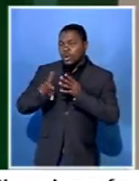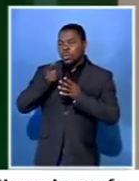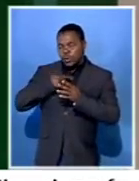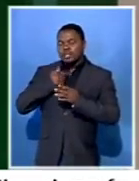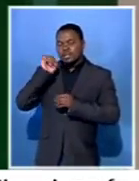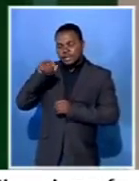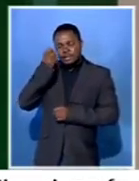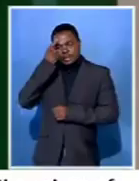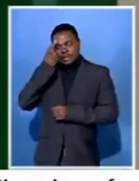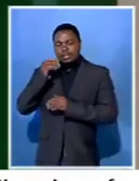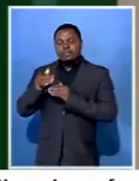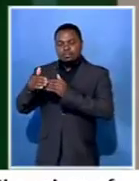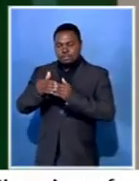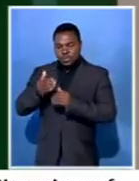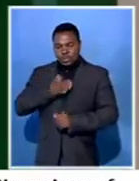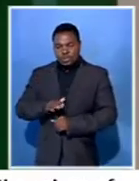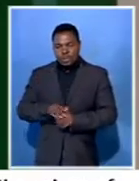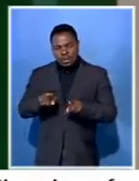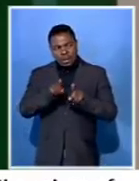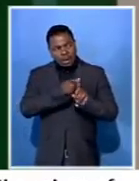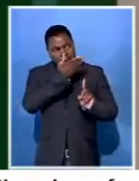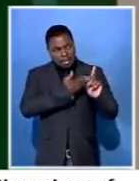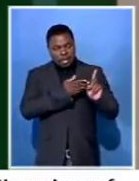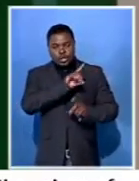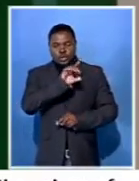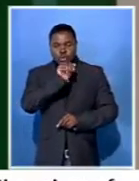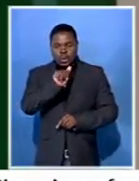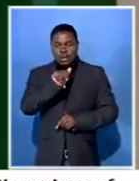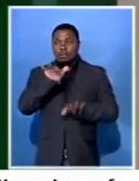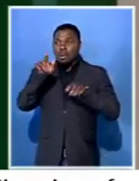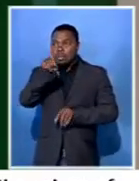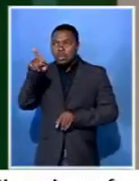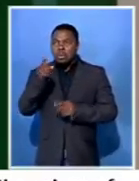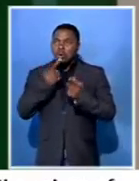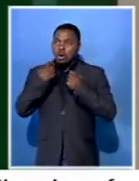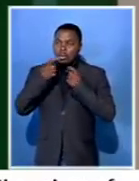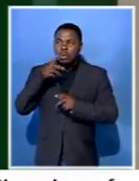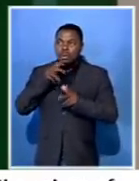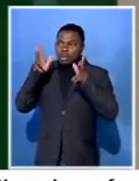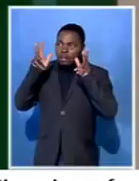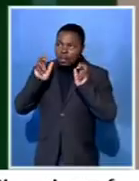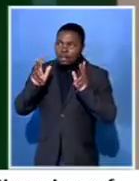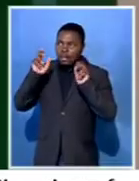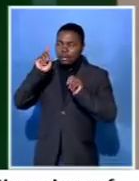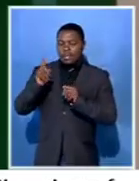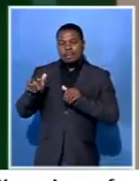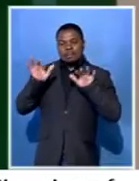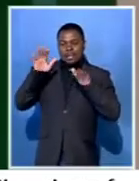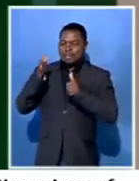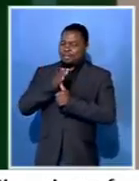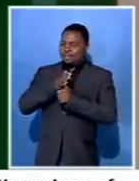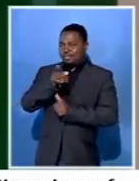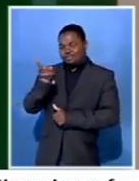Zola Skweyiya, we must listen to our people. We must put our people first. And